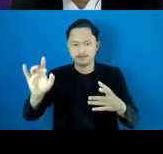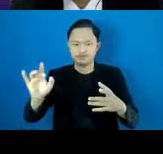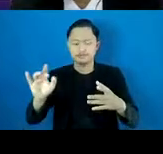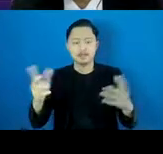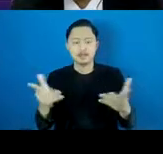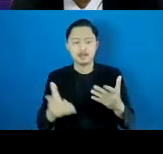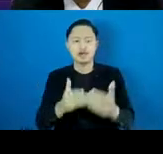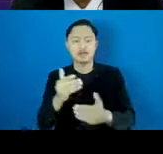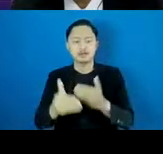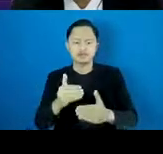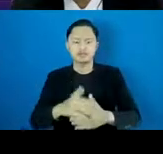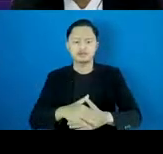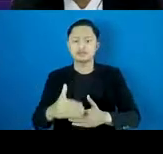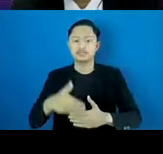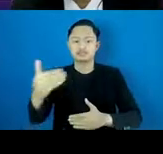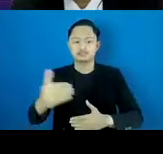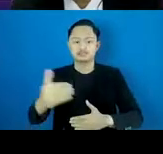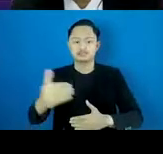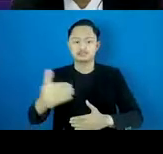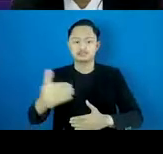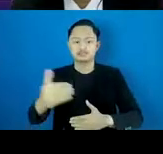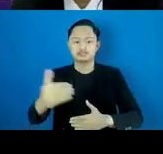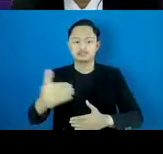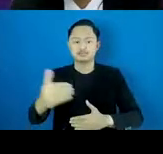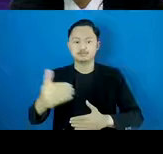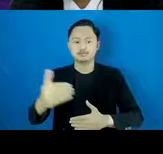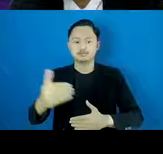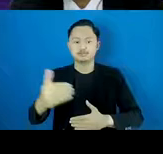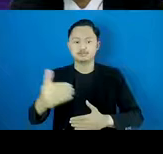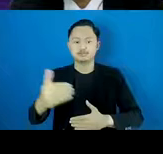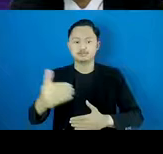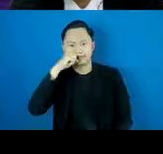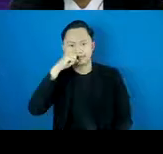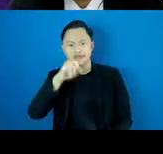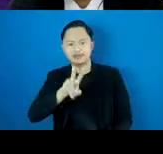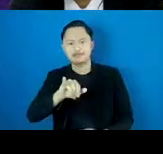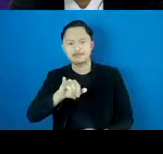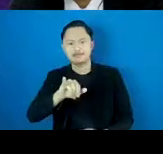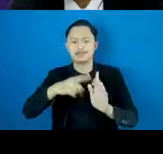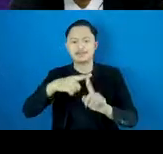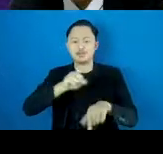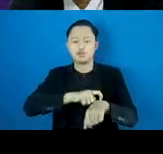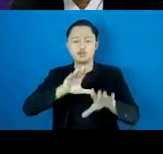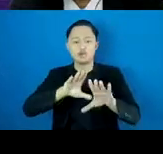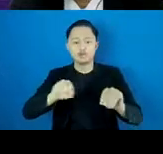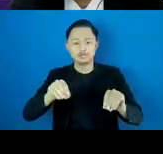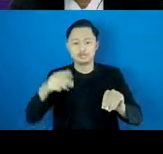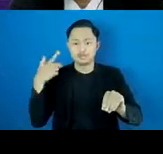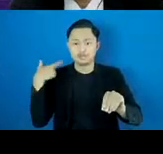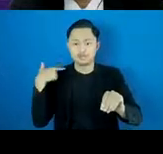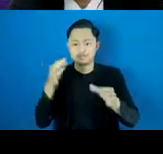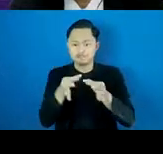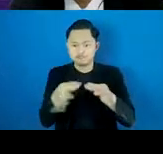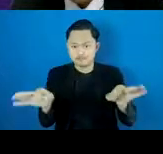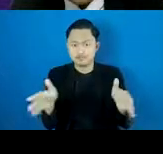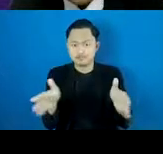operations. Next, please. Mr. Faria, your time is up. Please do wrap your presentation